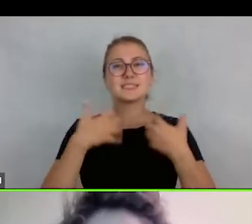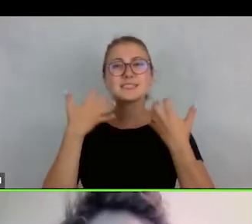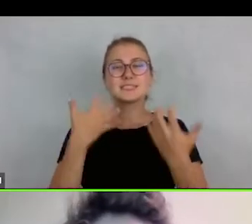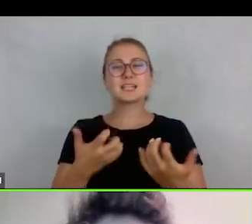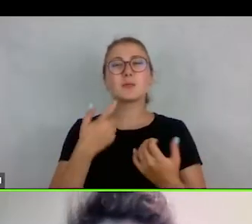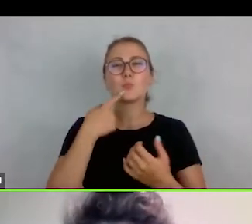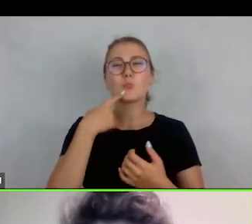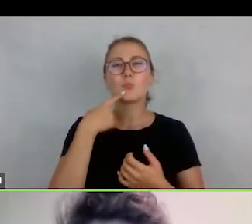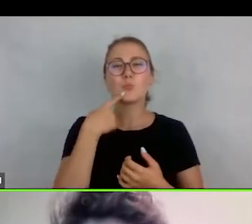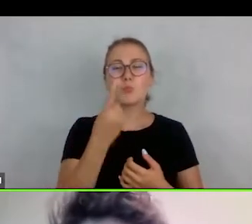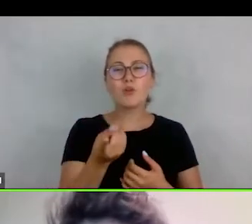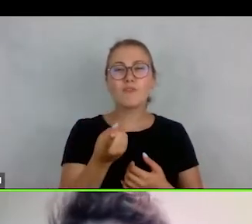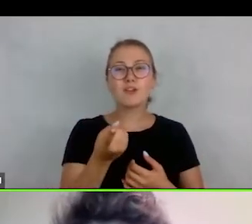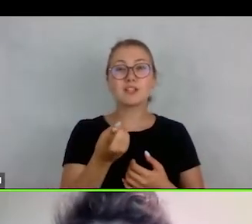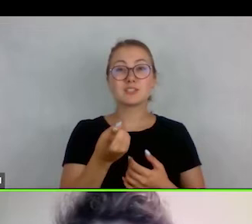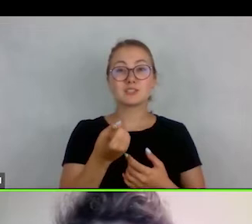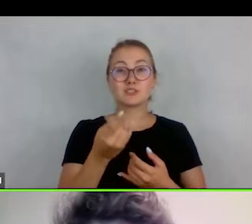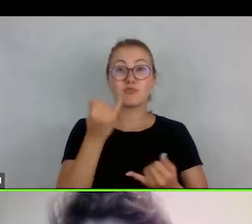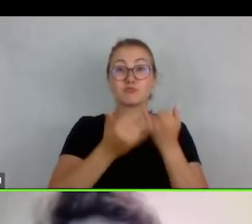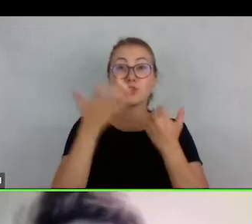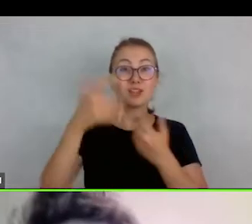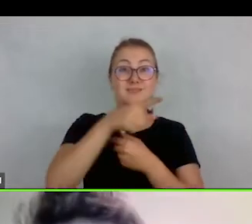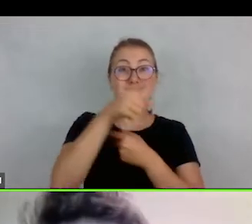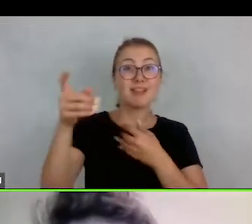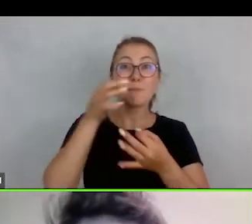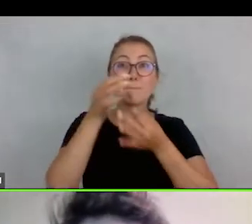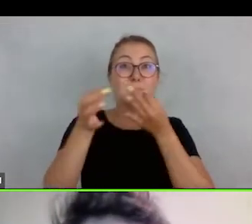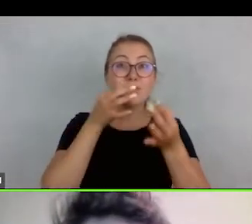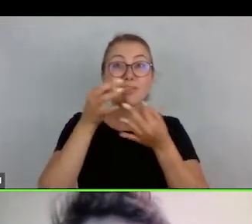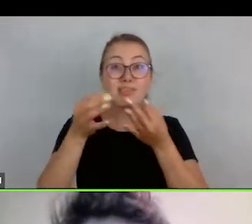matter. And I will use those questions